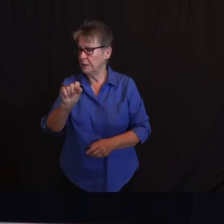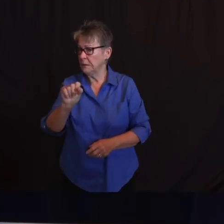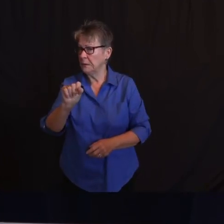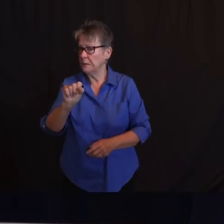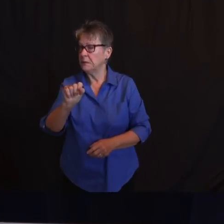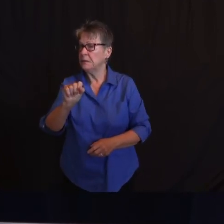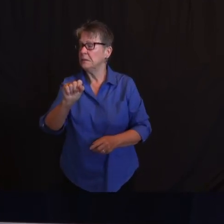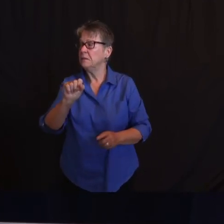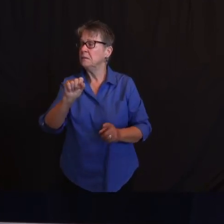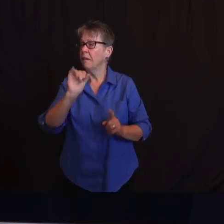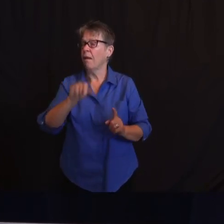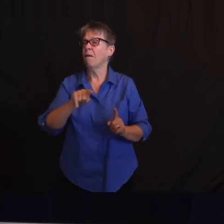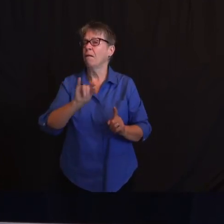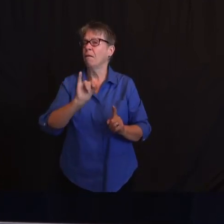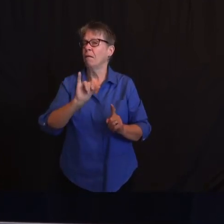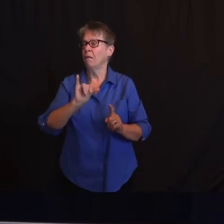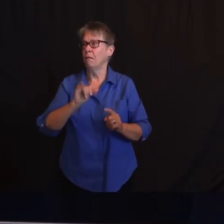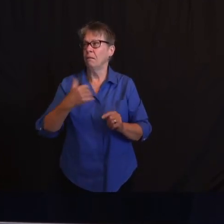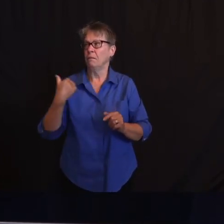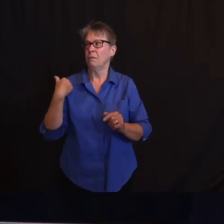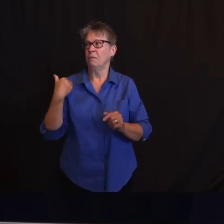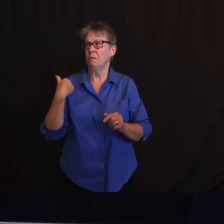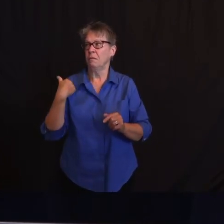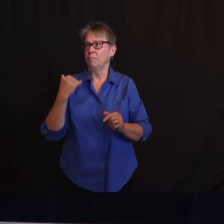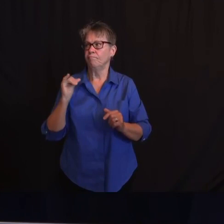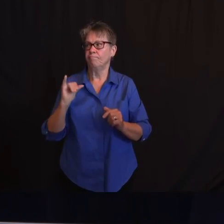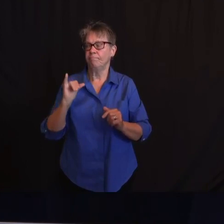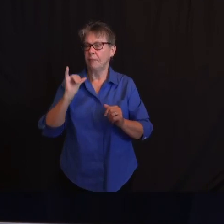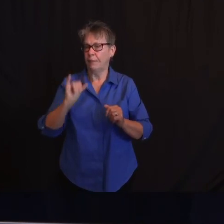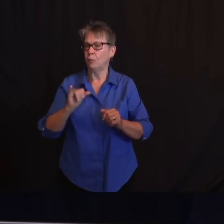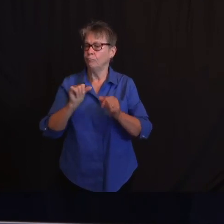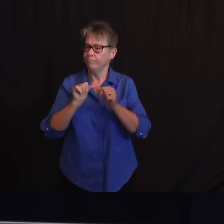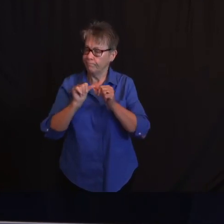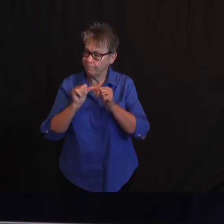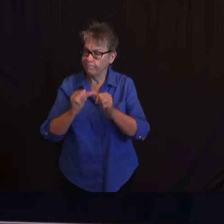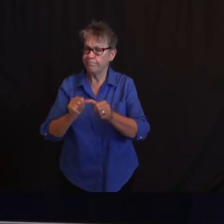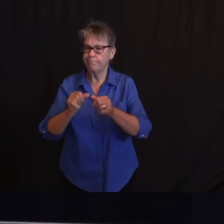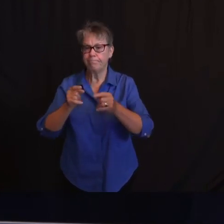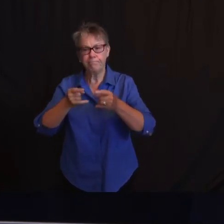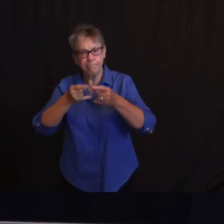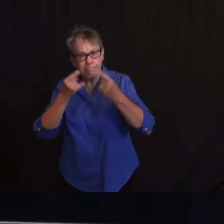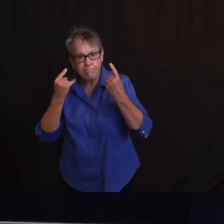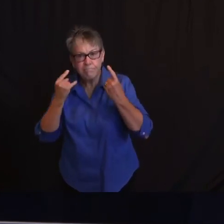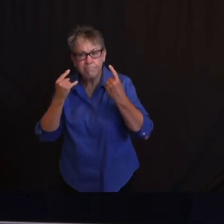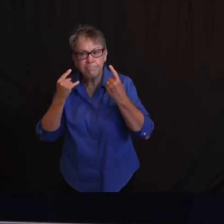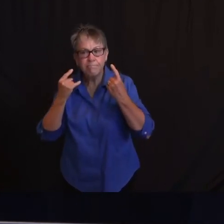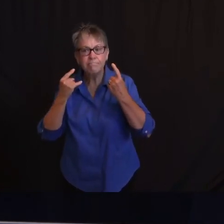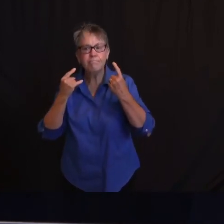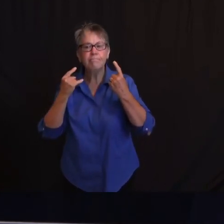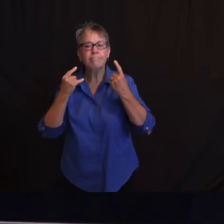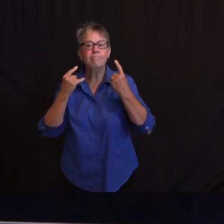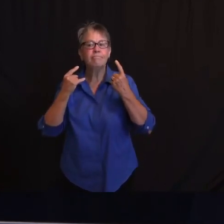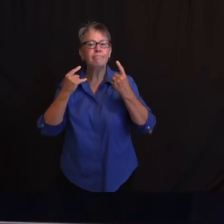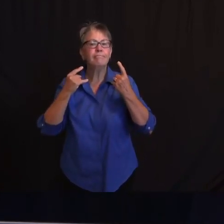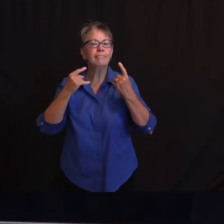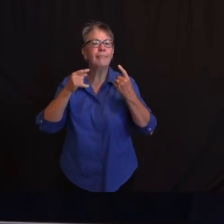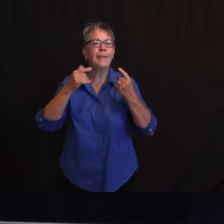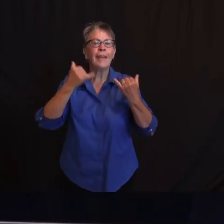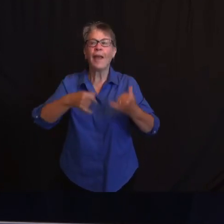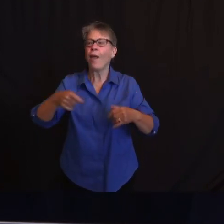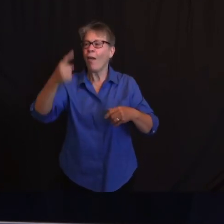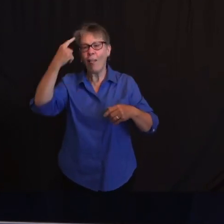down. Today, I want to especially emphasize to our young people that they are not invincible or